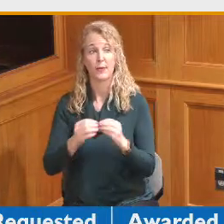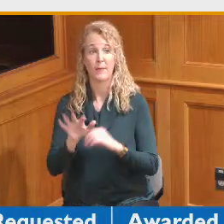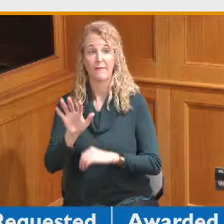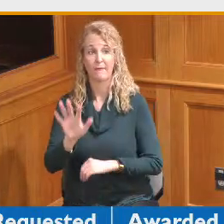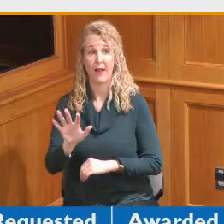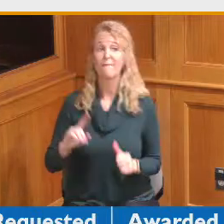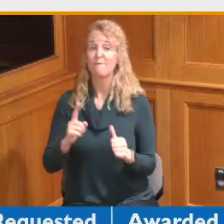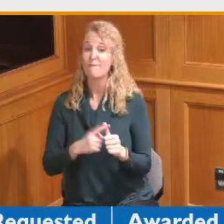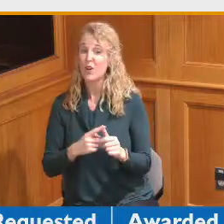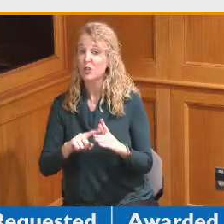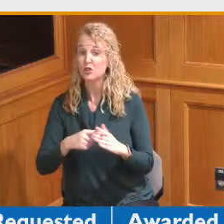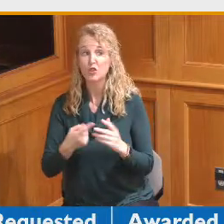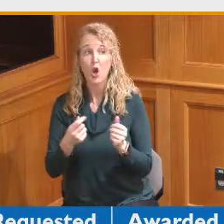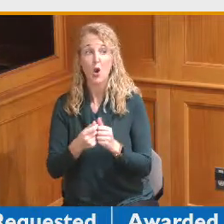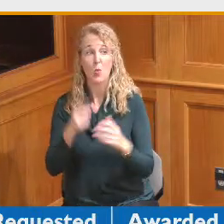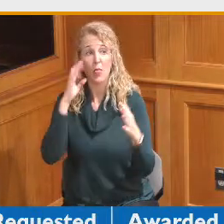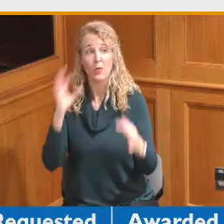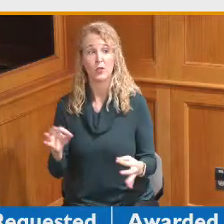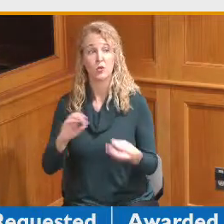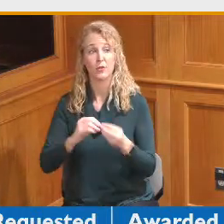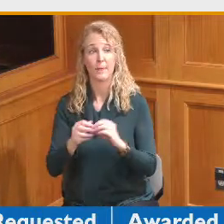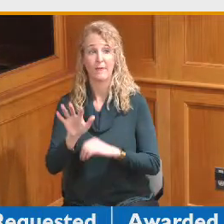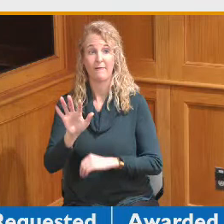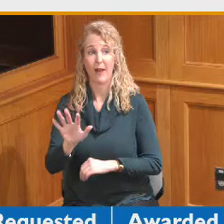is a resolution